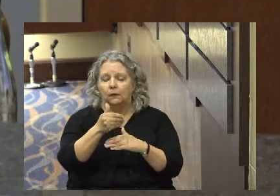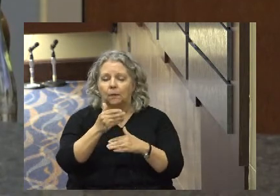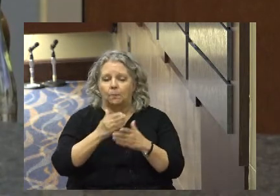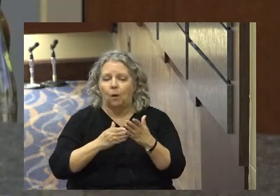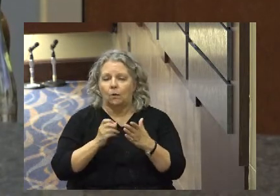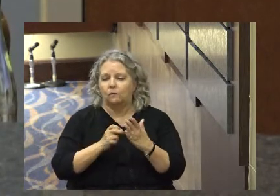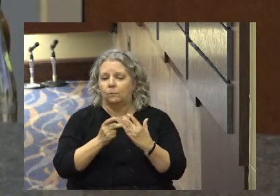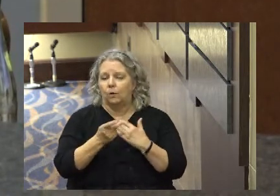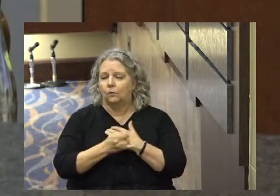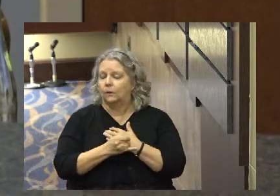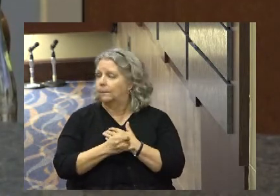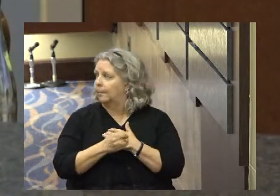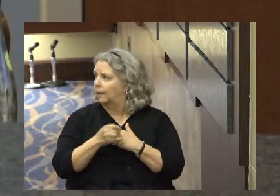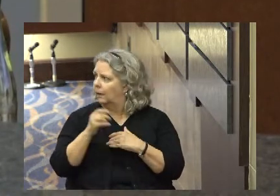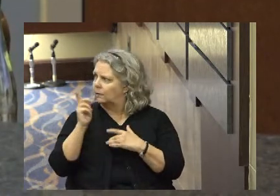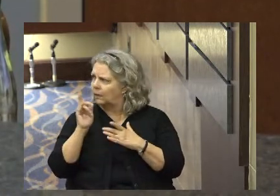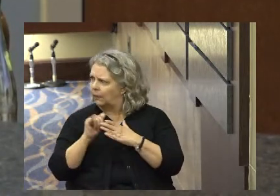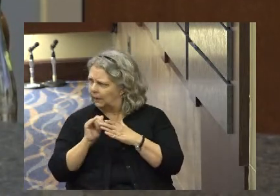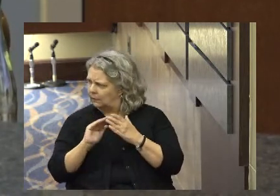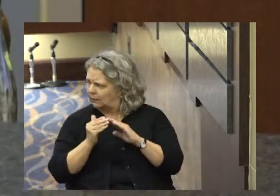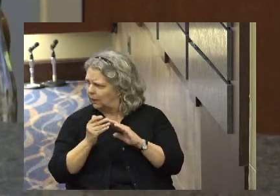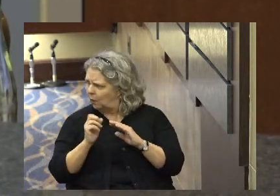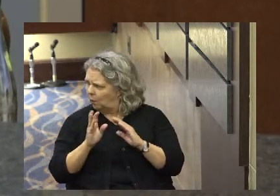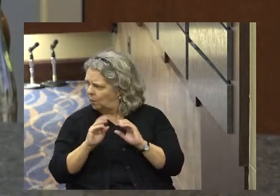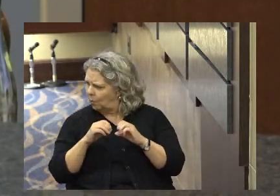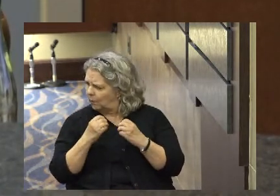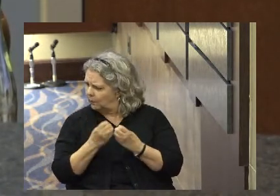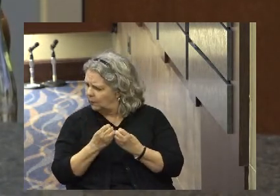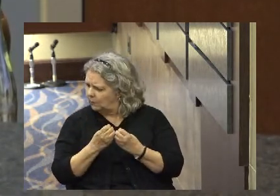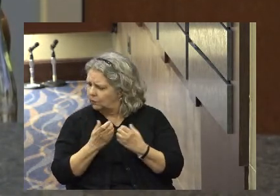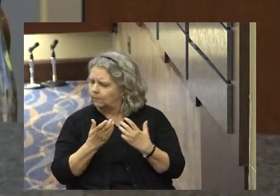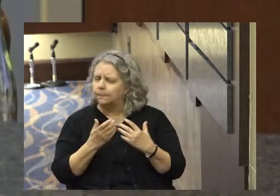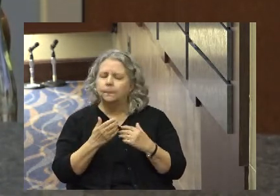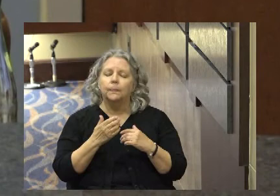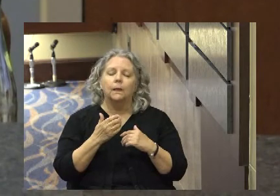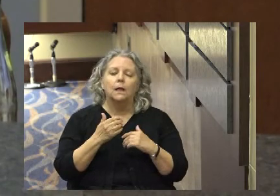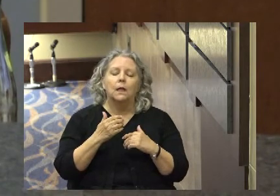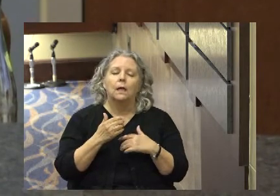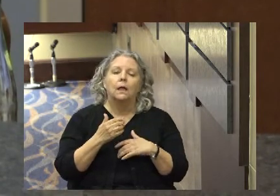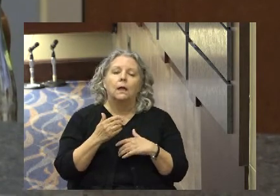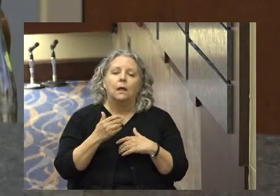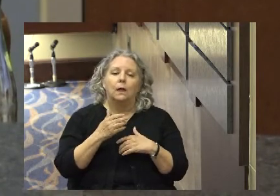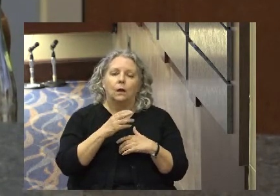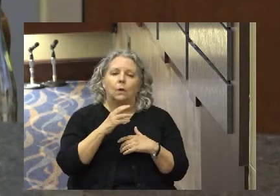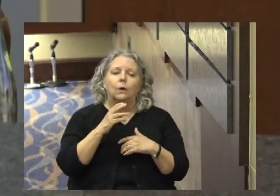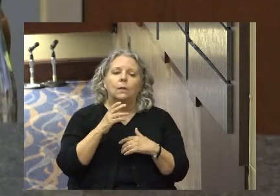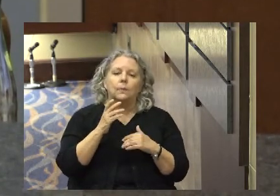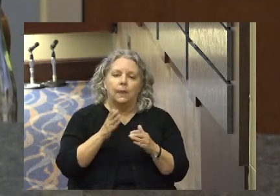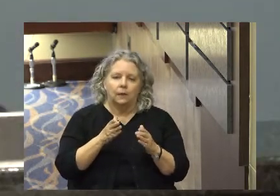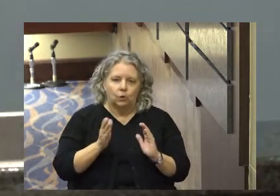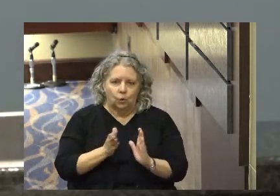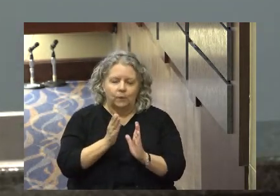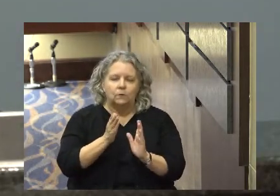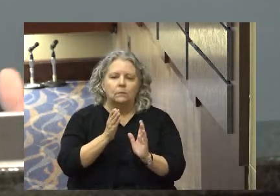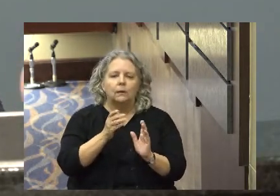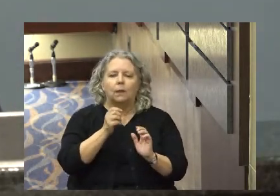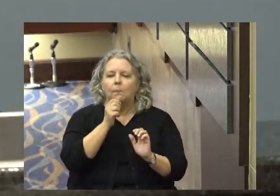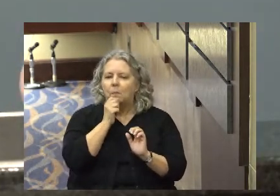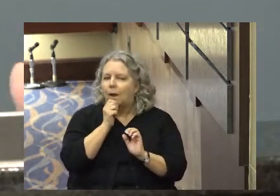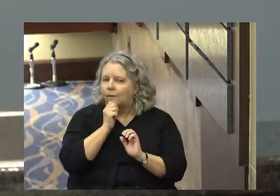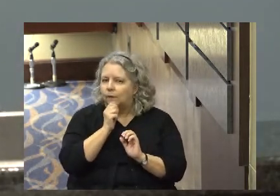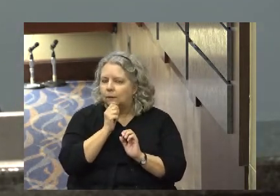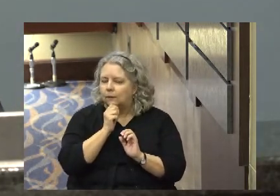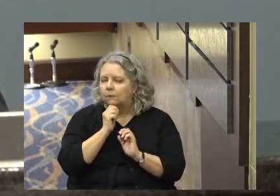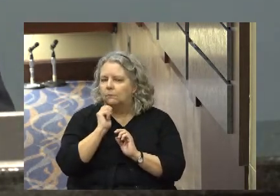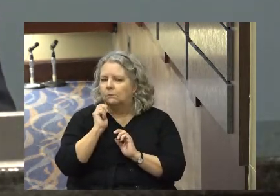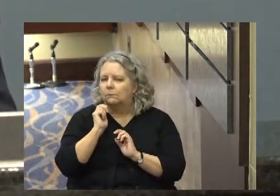or individual I organizations think like the arts citizens, organizations? the Milwaukee one, I think, had people contributing. Private citizens would buy a bulb, I